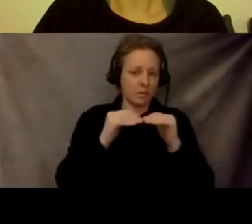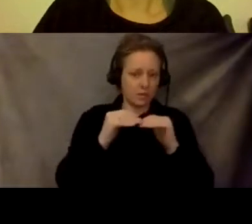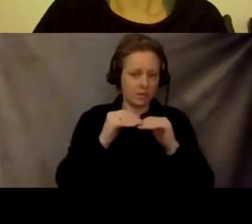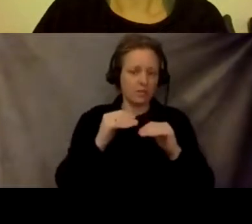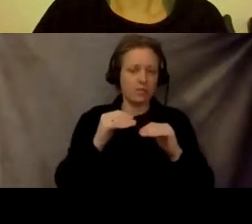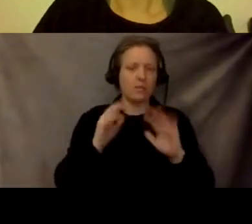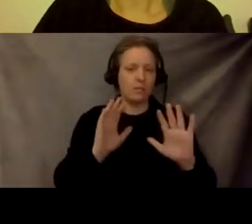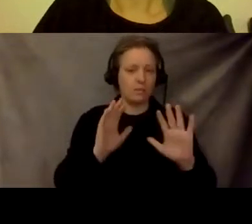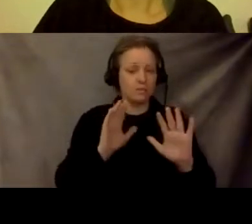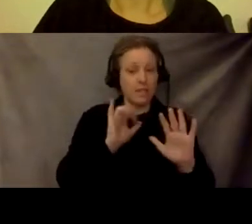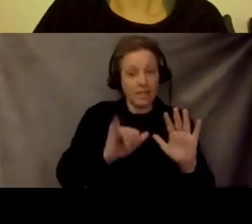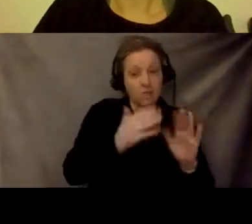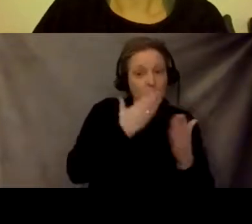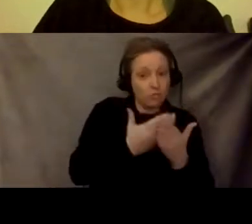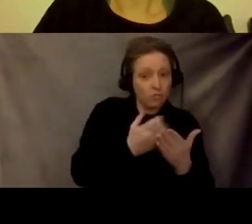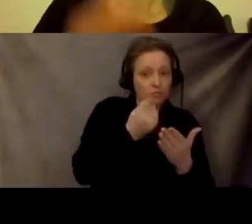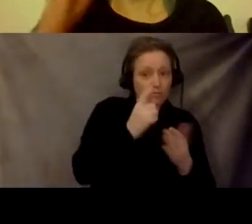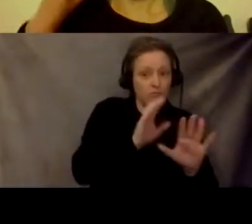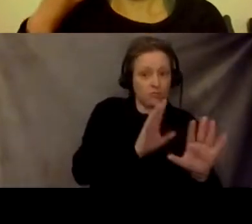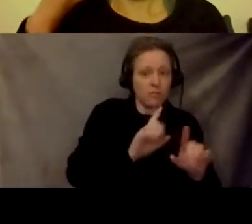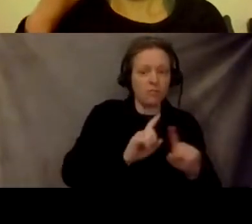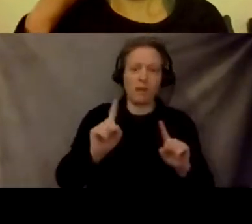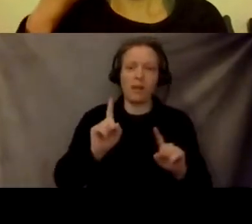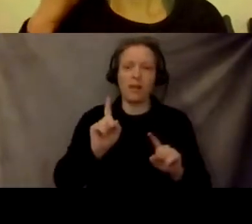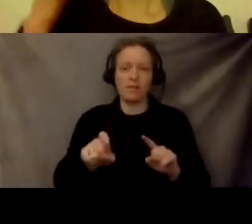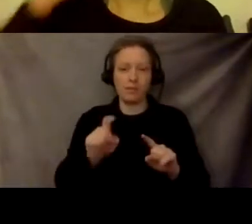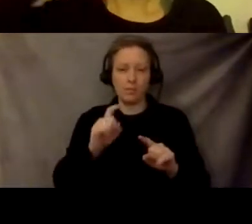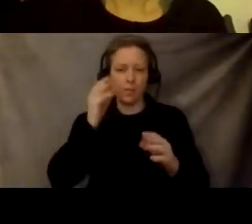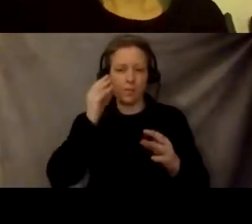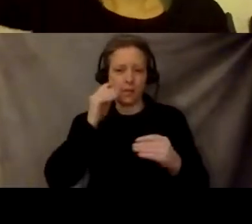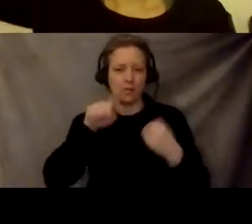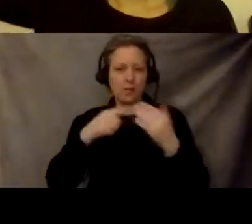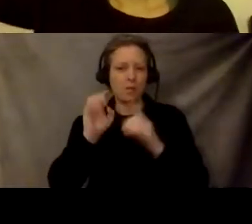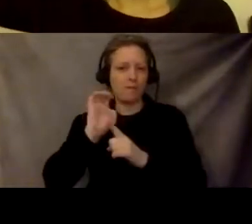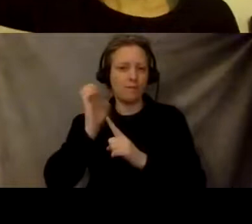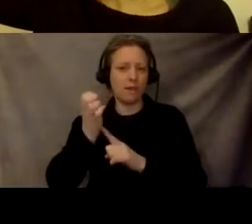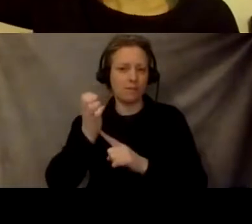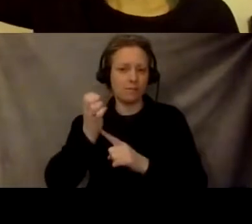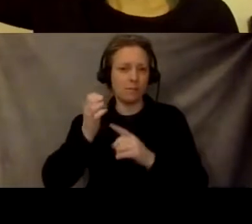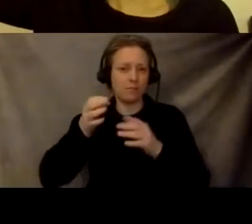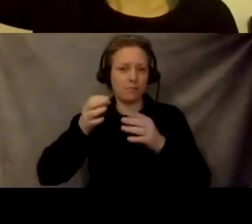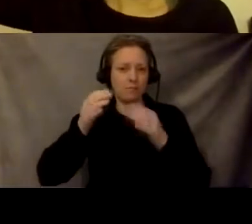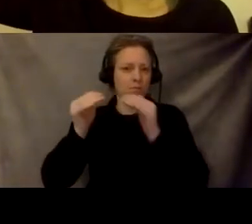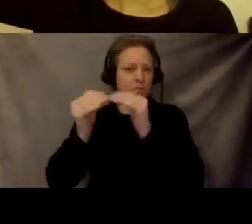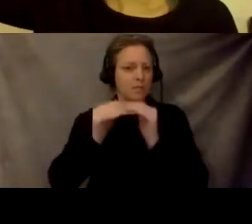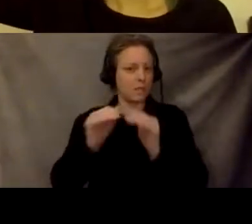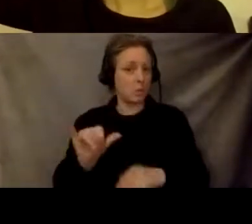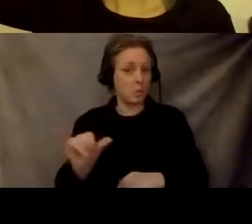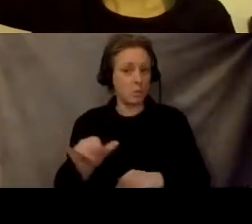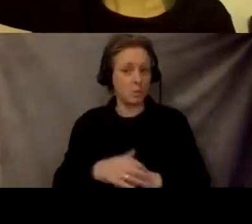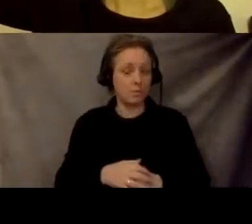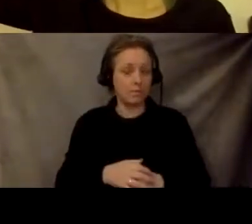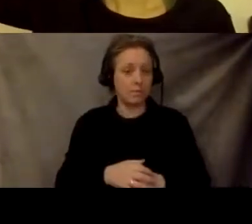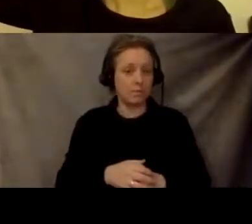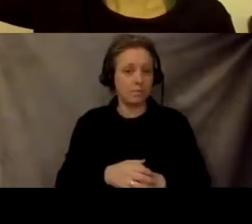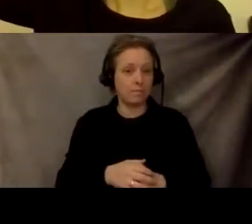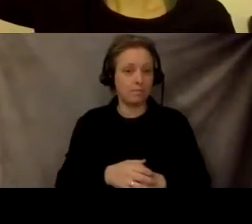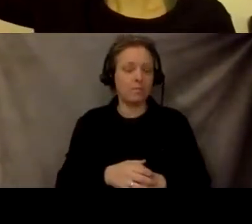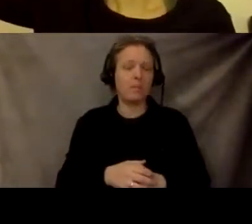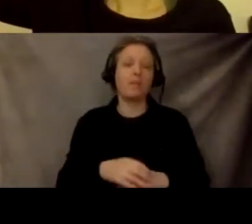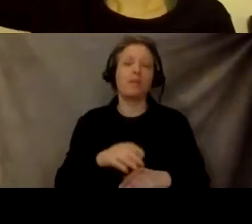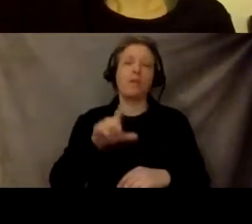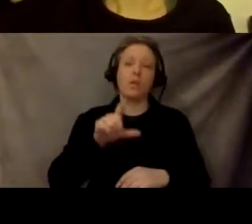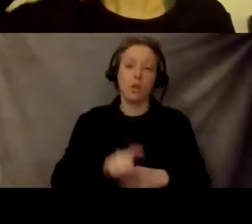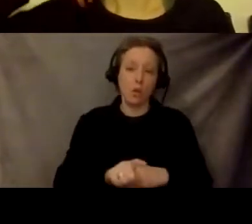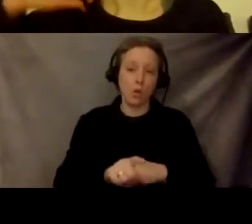and environmental injustice. So many of our lower income areas have much fewer trees,